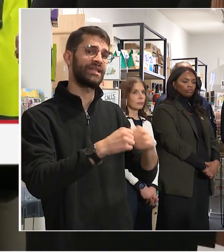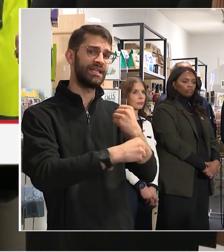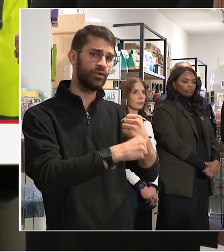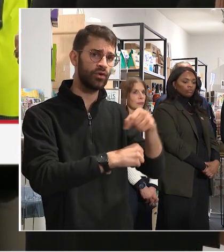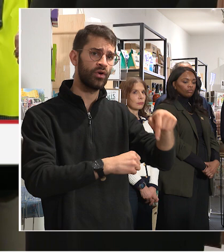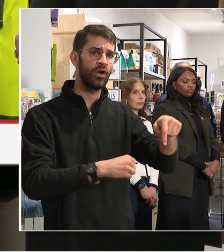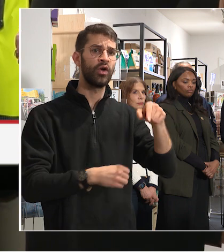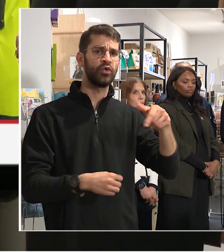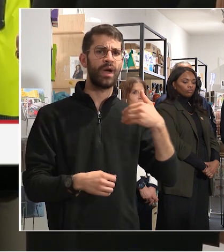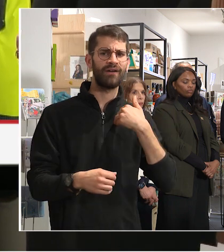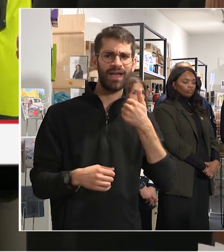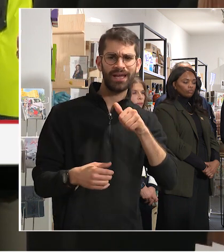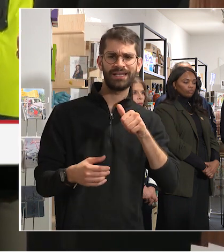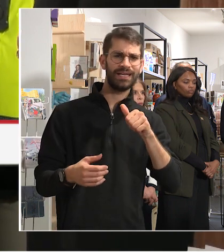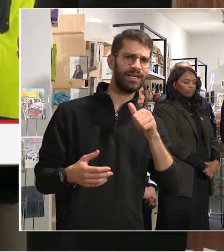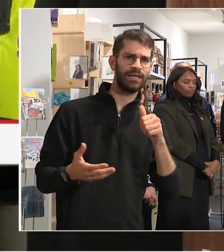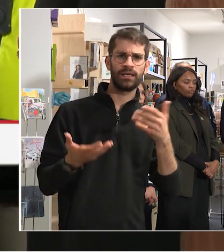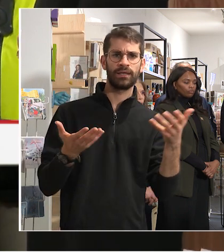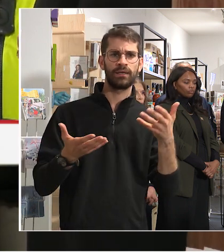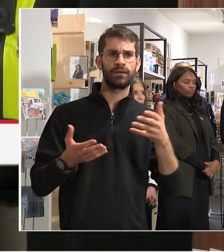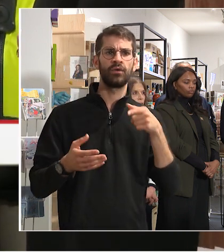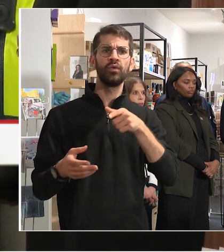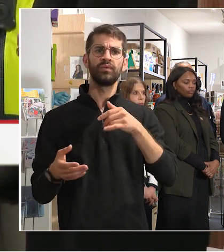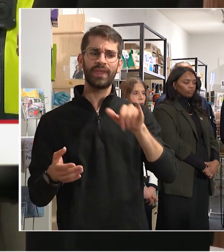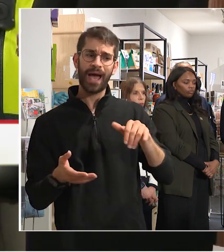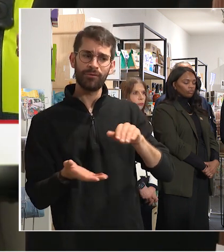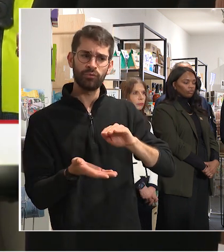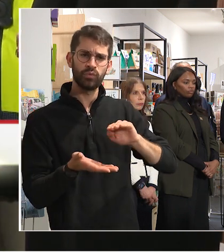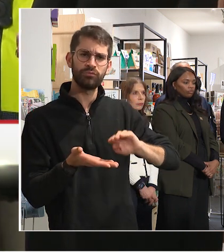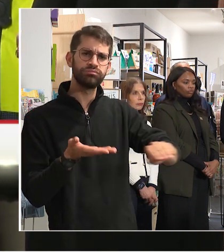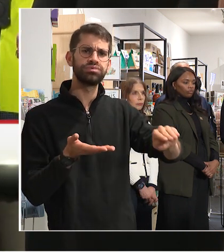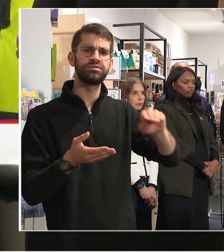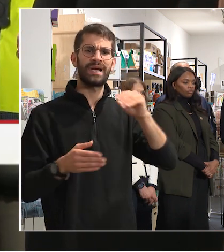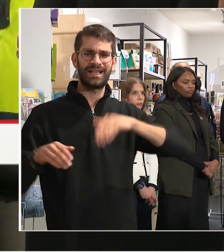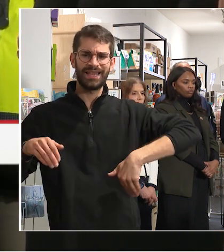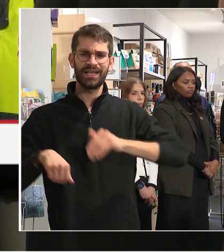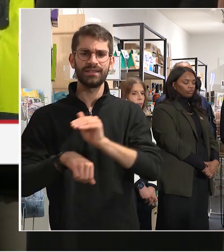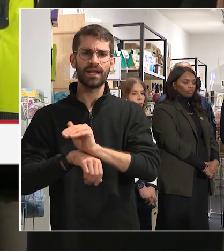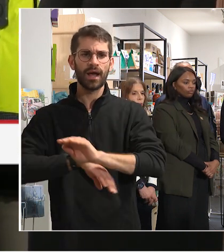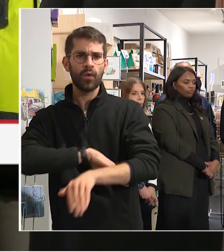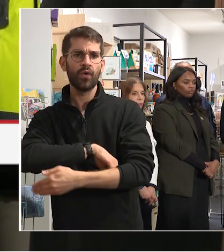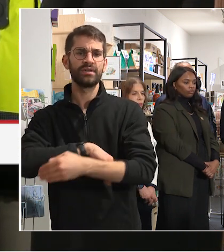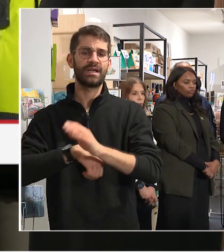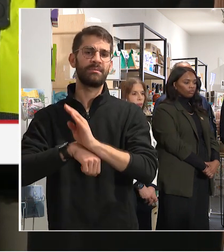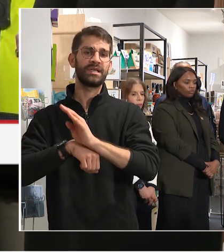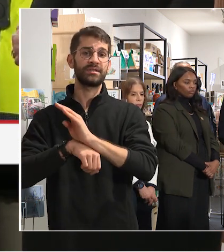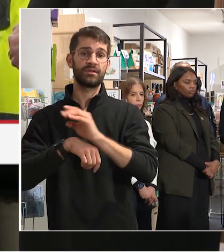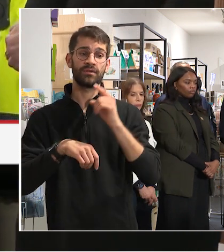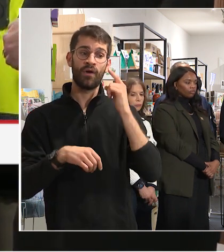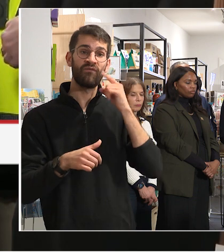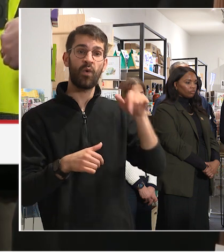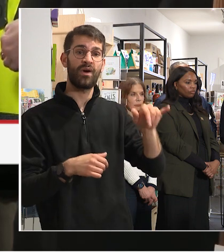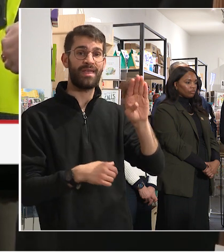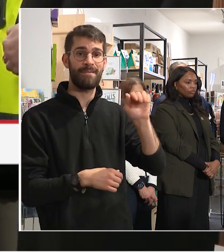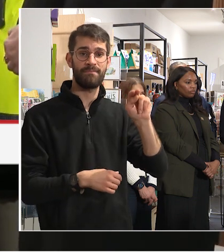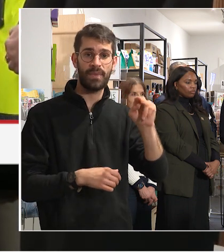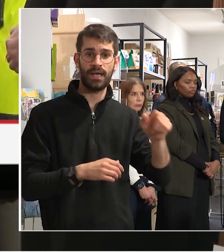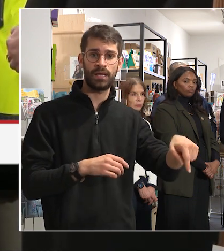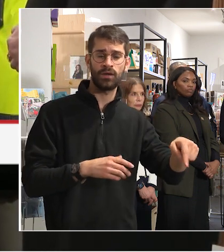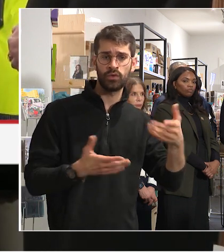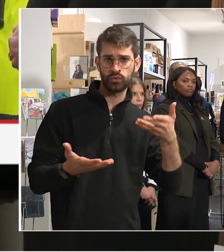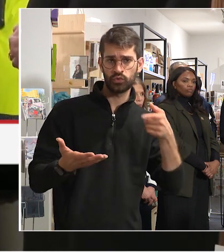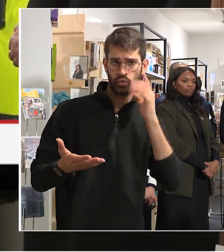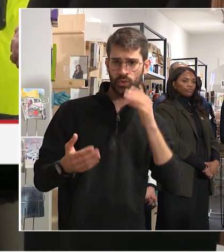would exempt late-night establishments from that ban. Can you tell us where you're at? Do you want to see it go back into effect? Do you